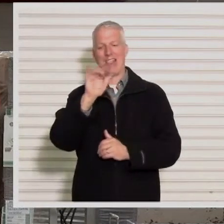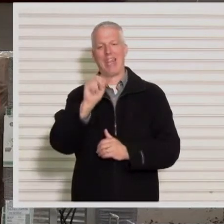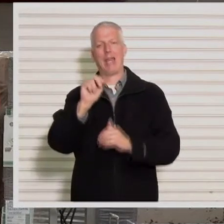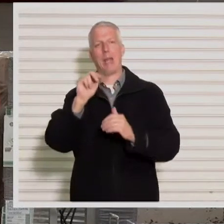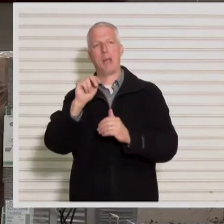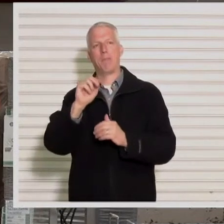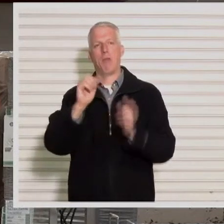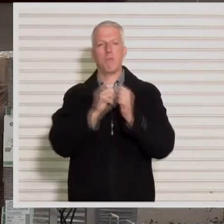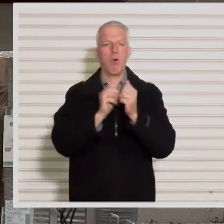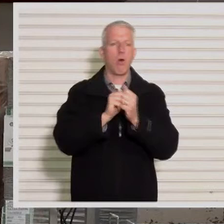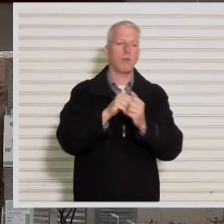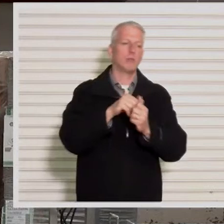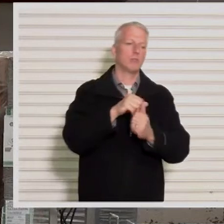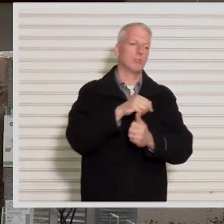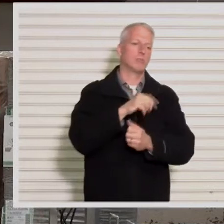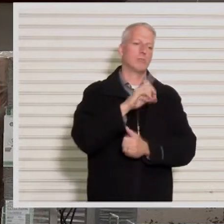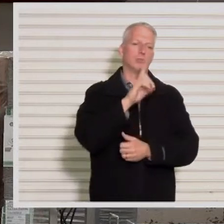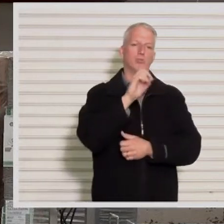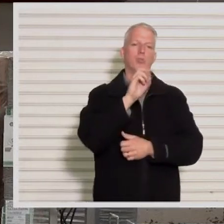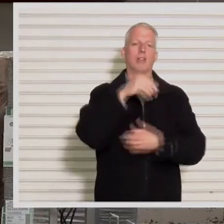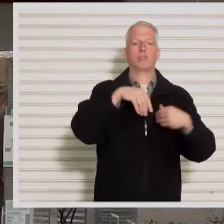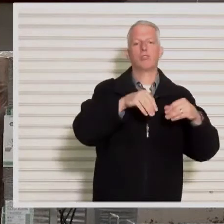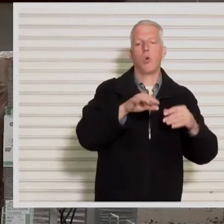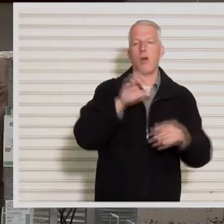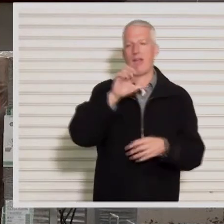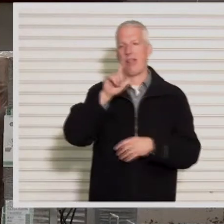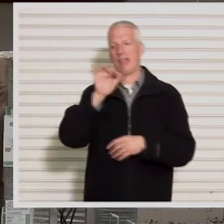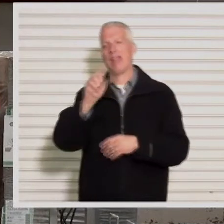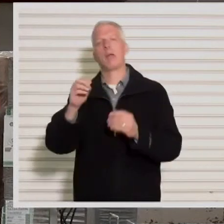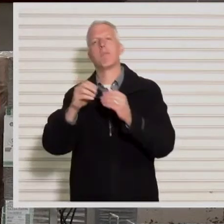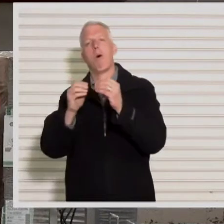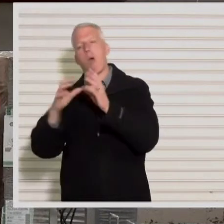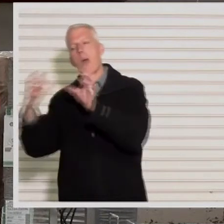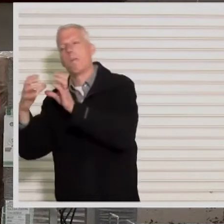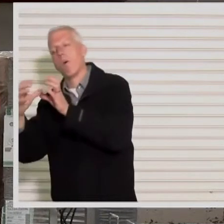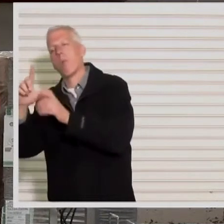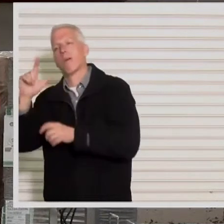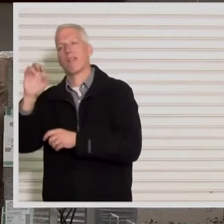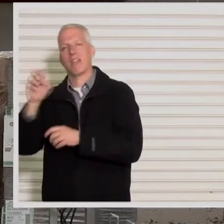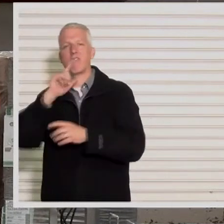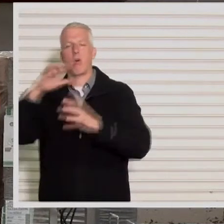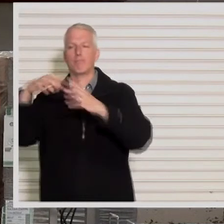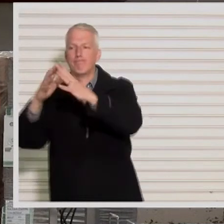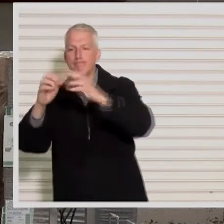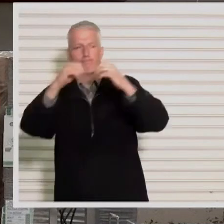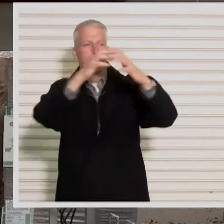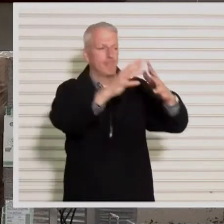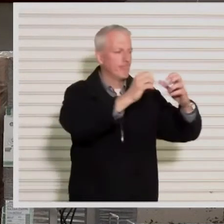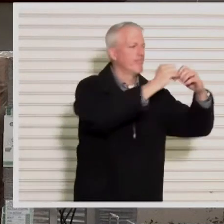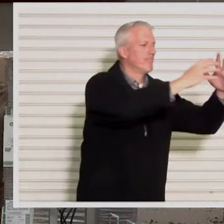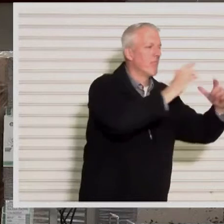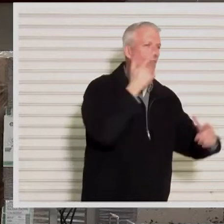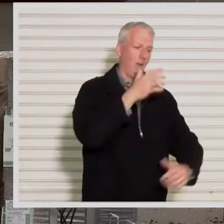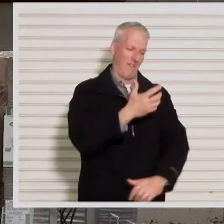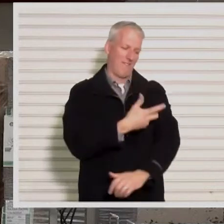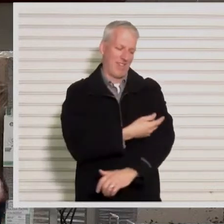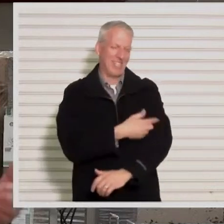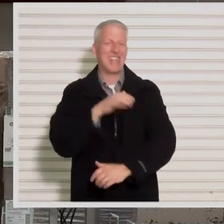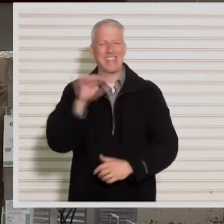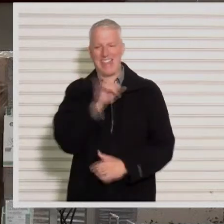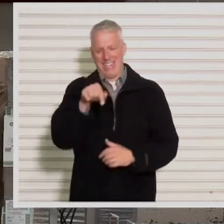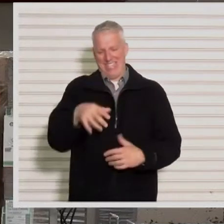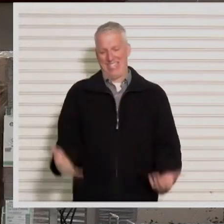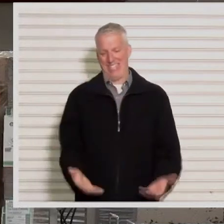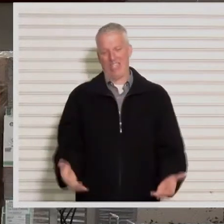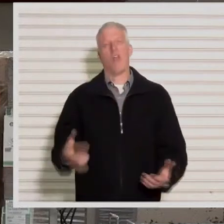pharmacy partnerships, more support for mobile clinics, more support for pop-up sites just like this. This is what